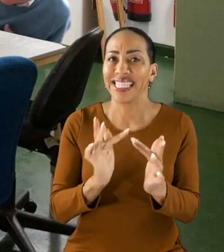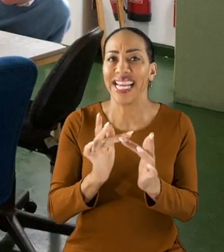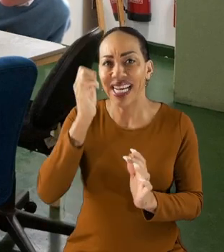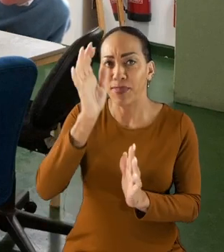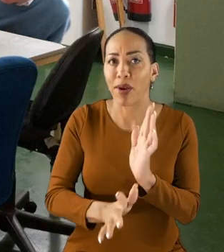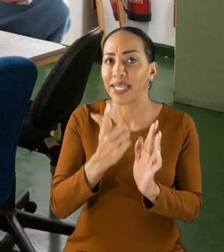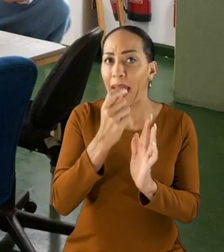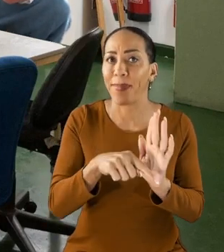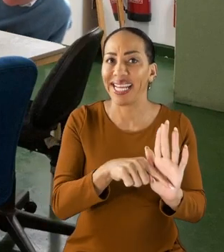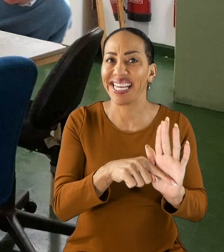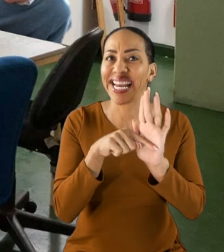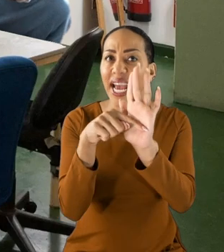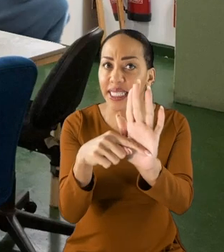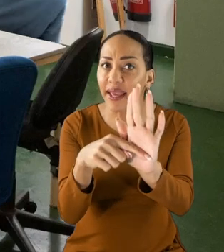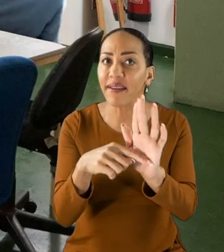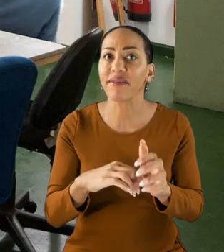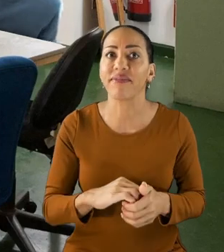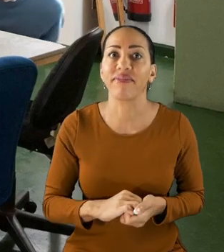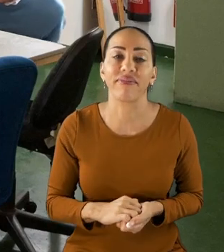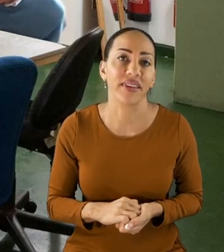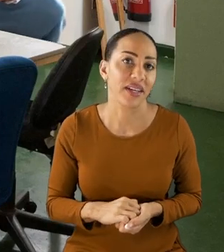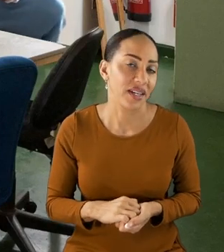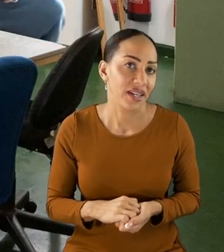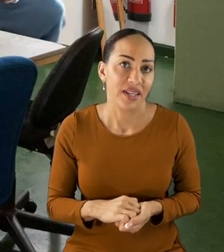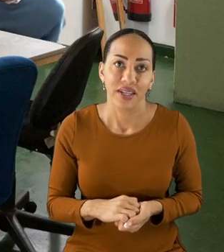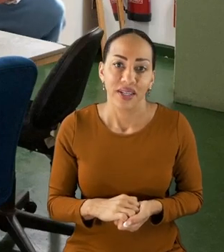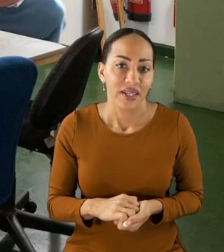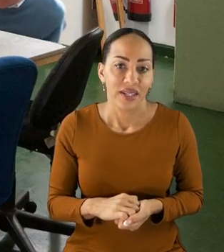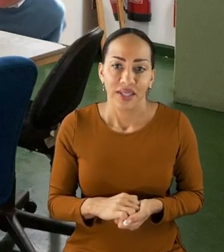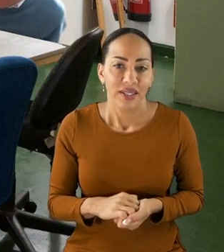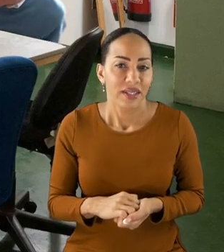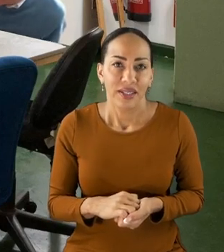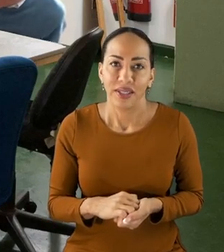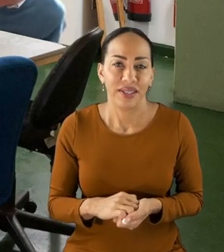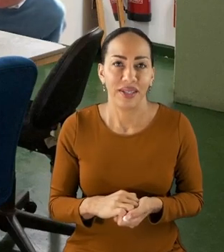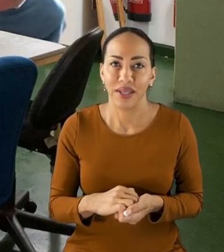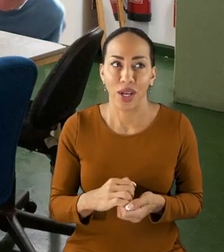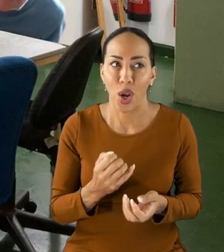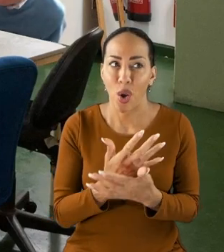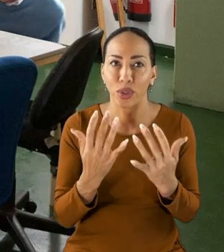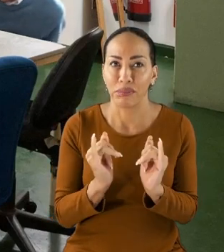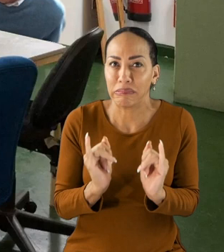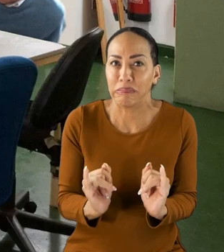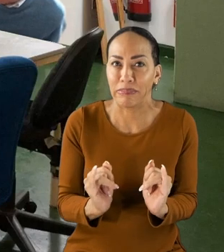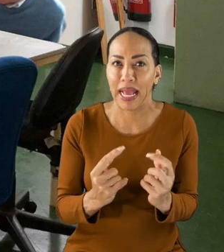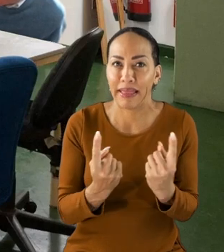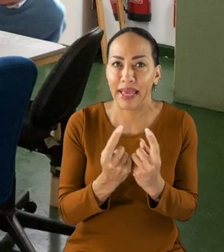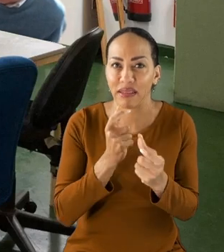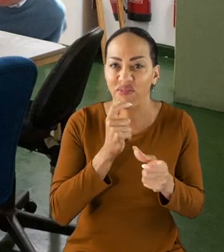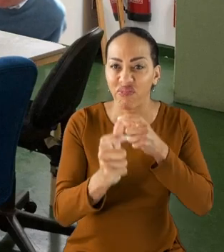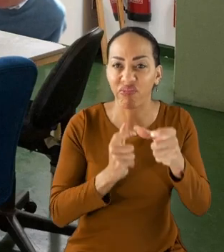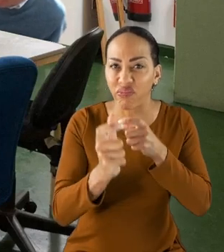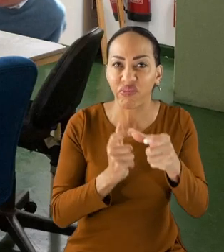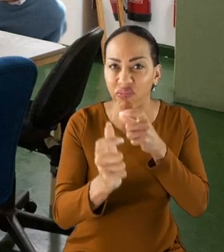thing, which has unleashed all the unsayable things and has led to, for instance, the ascent